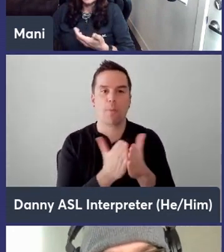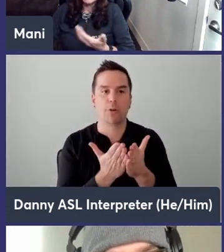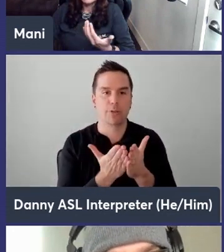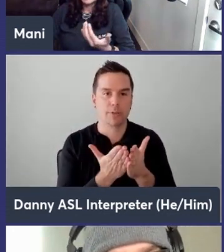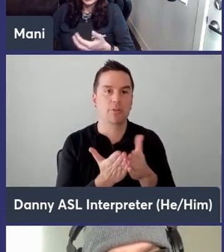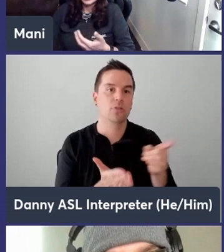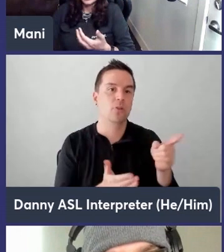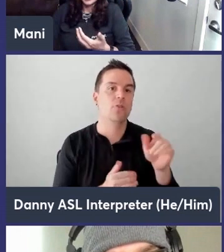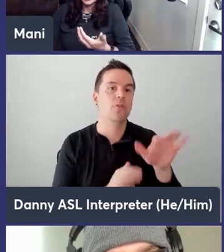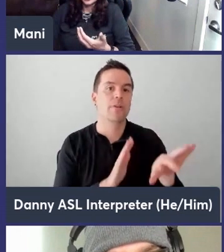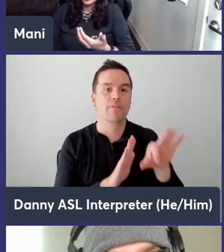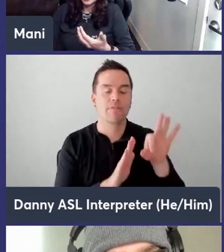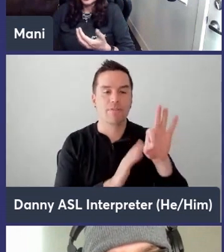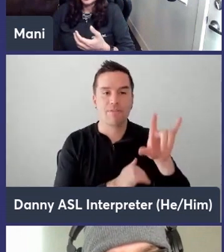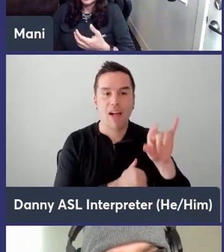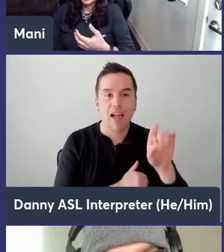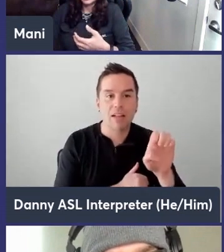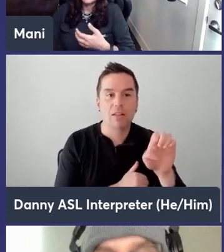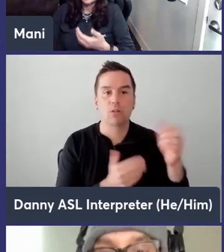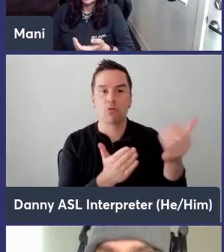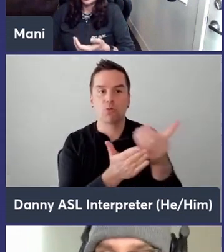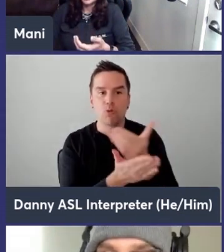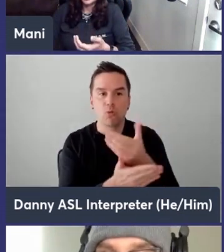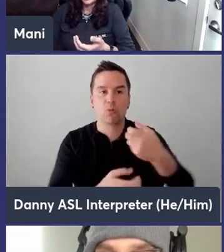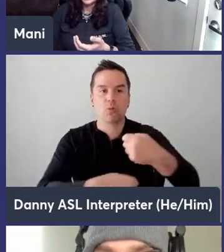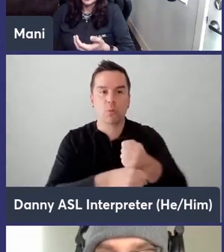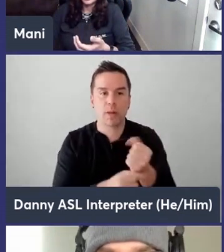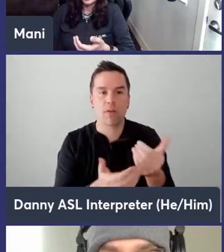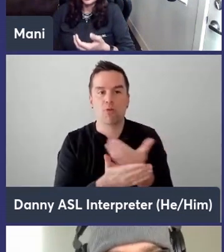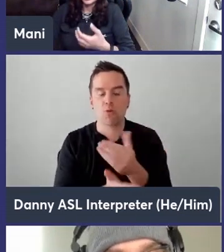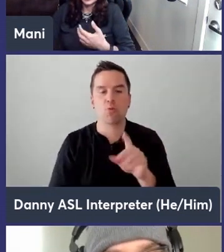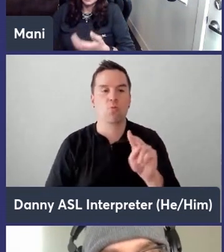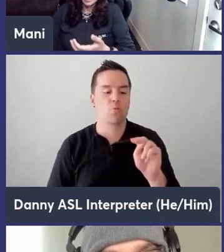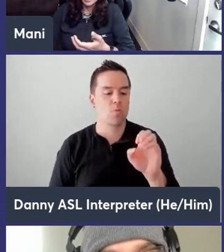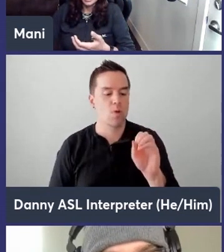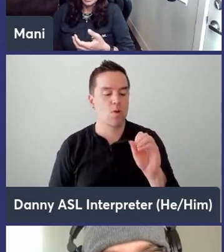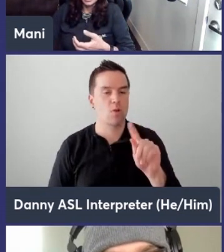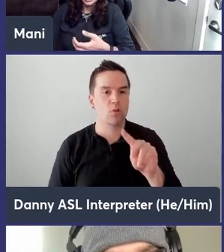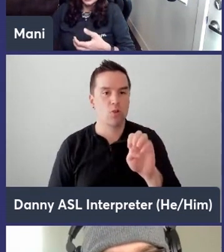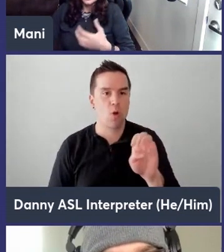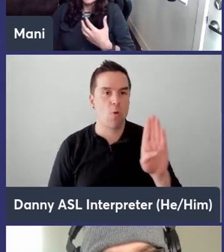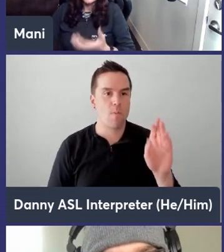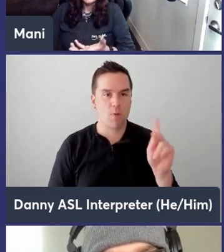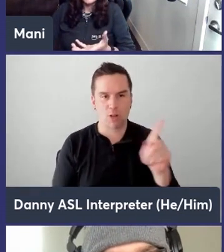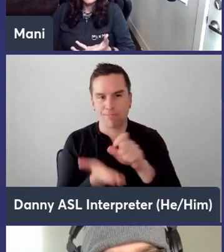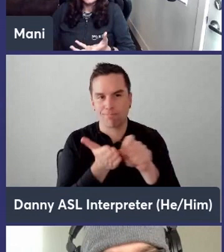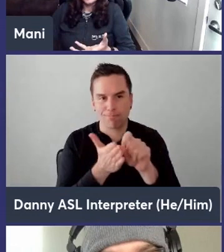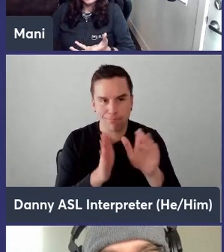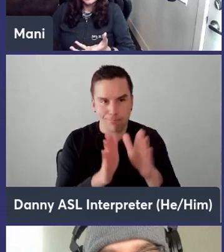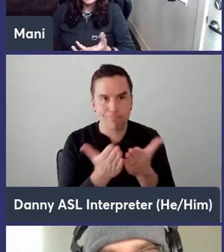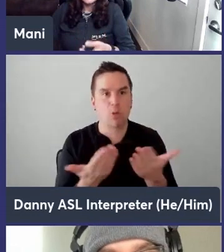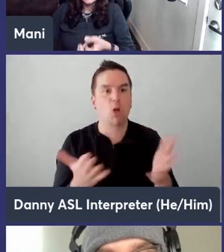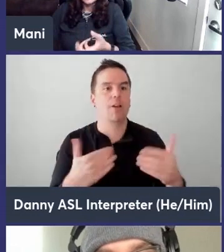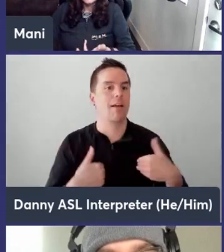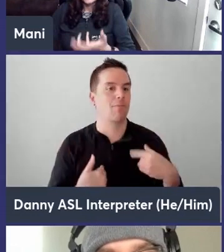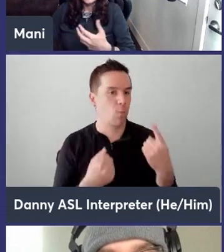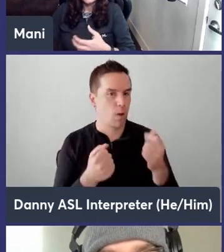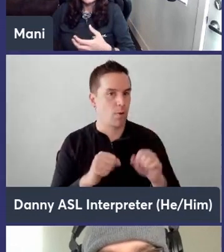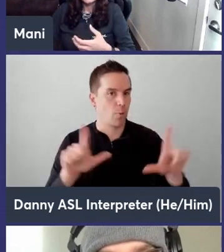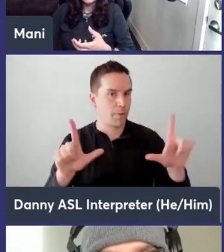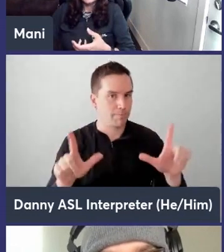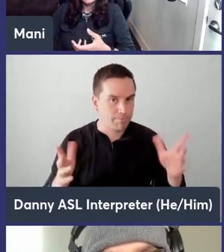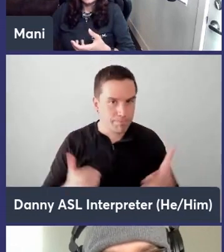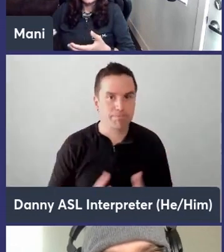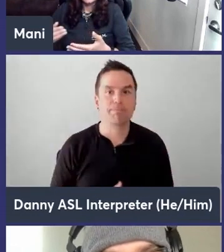new, and create a notebook, but I have one open already for the experiment. So what you need to do is first you